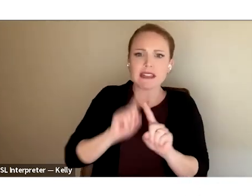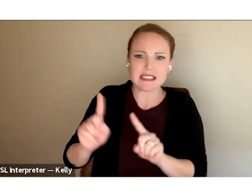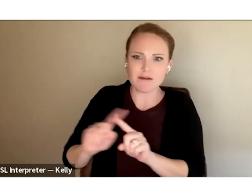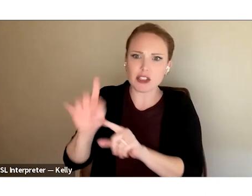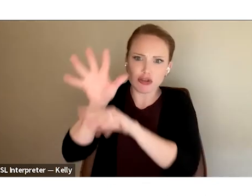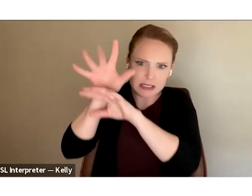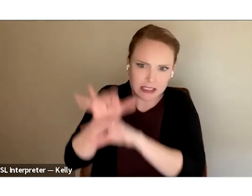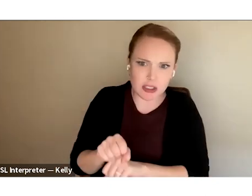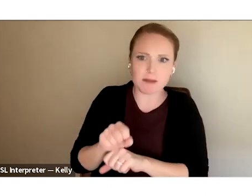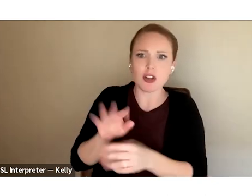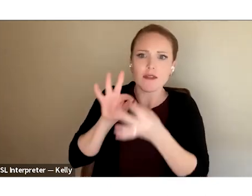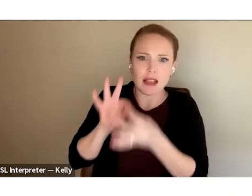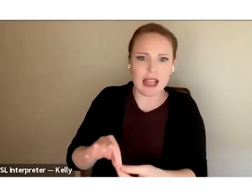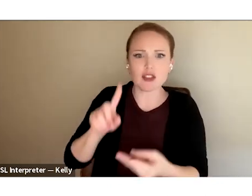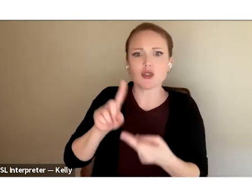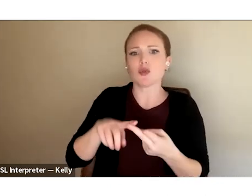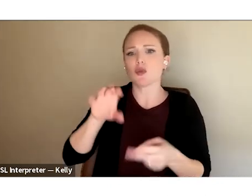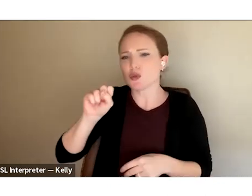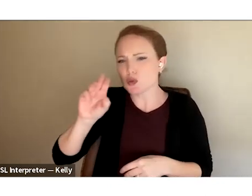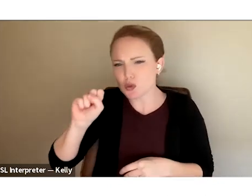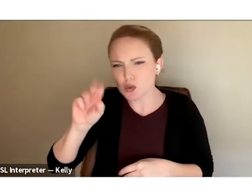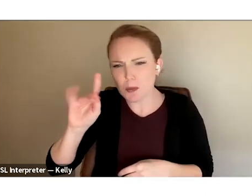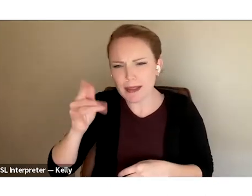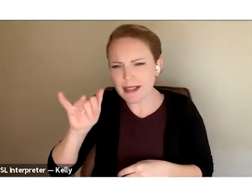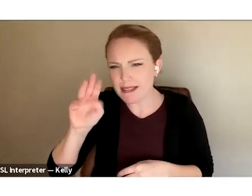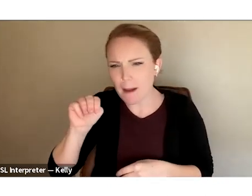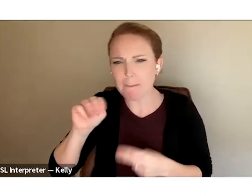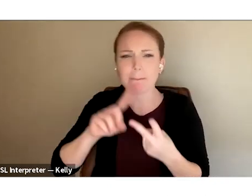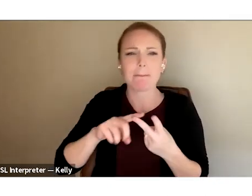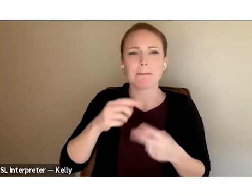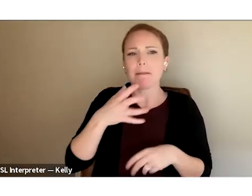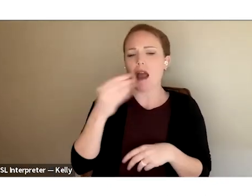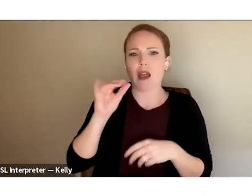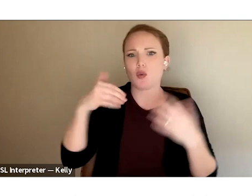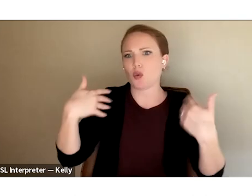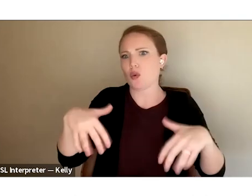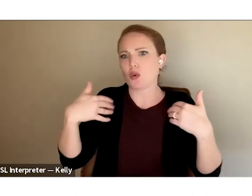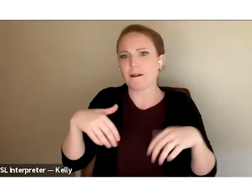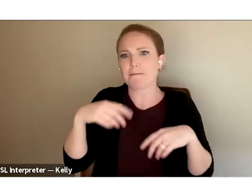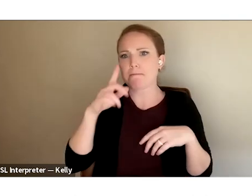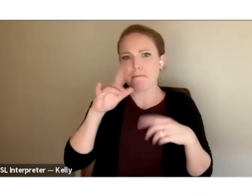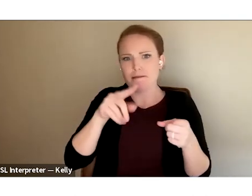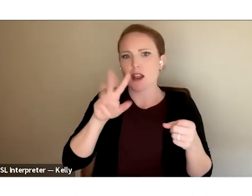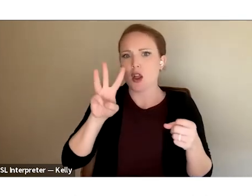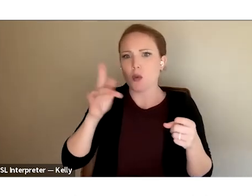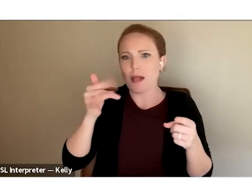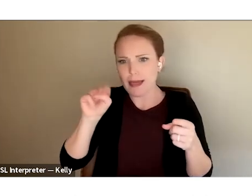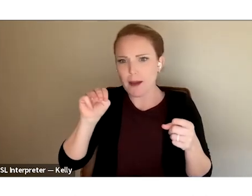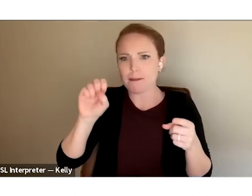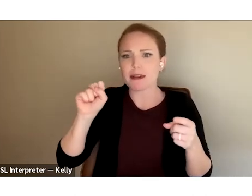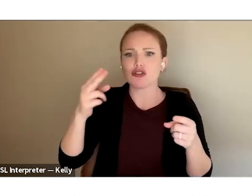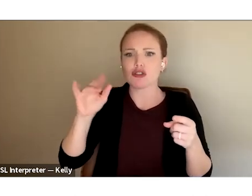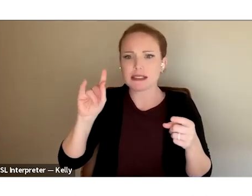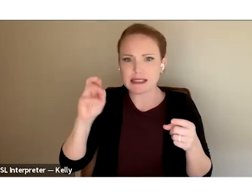call Sufism, Tasawwuf, and just Islam in general. And William Shittick, who is